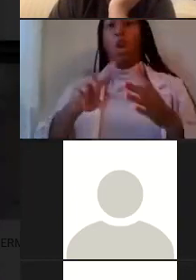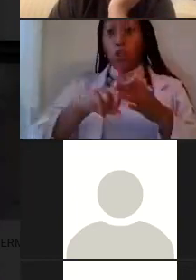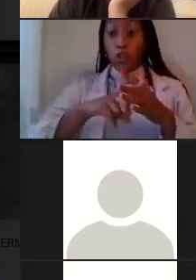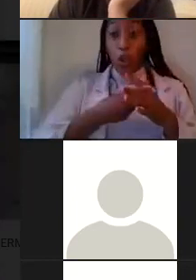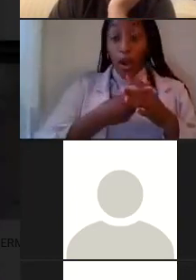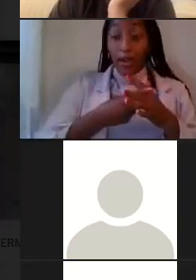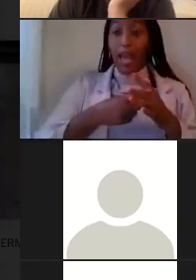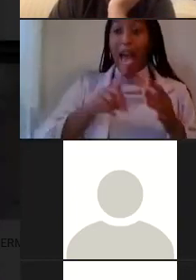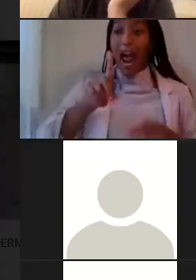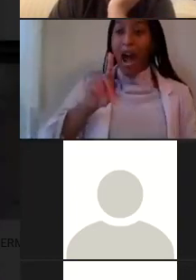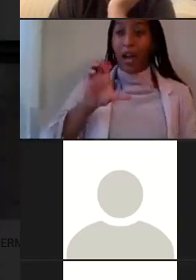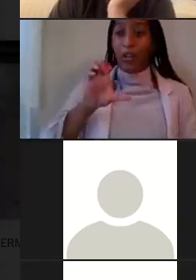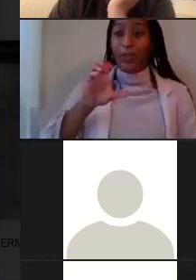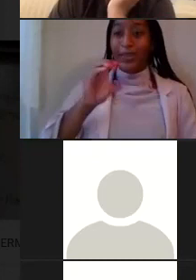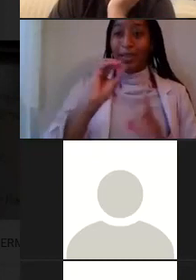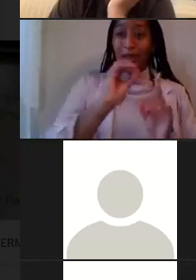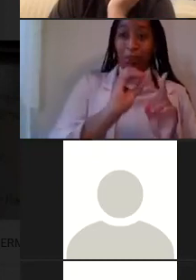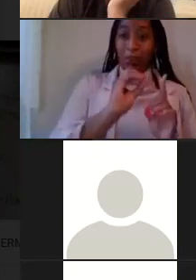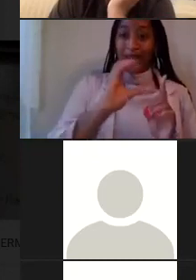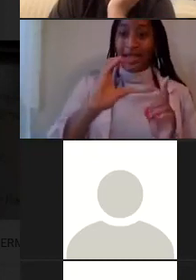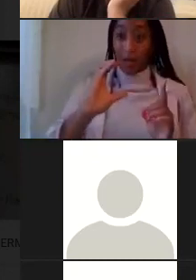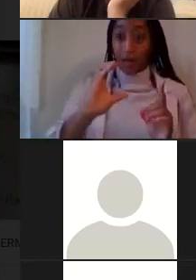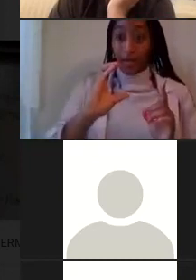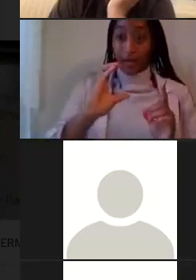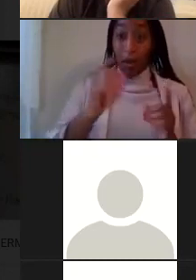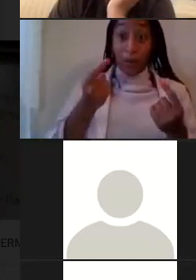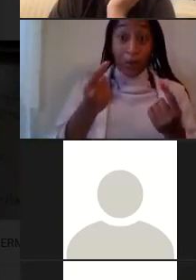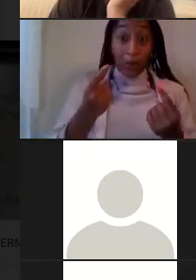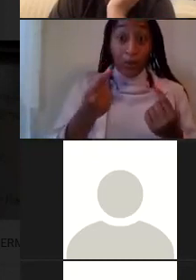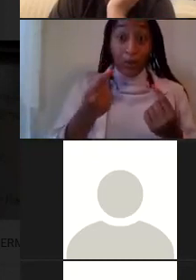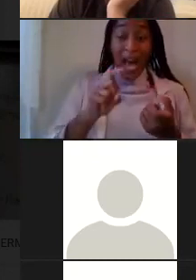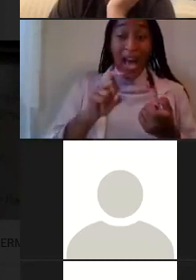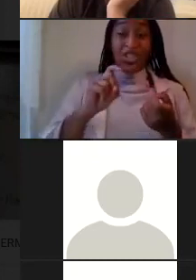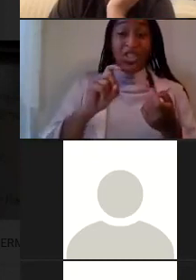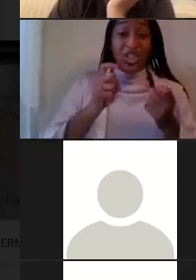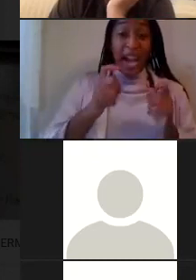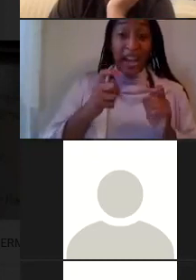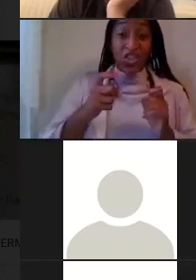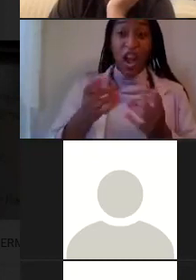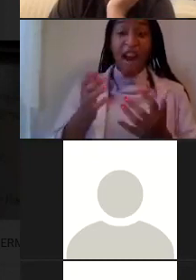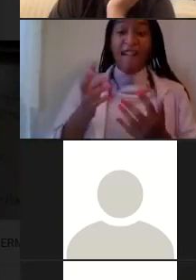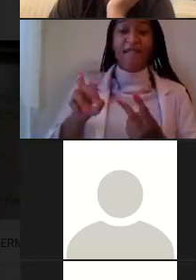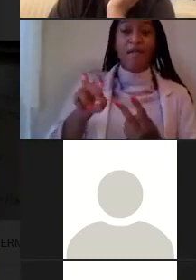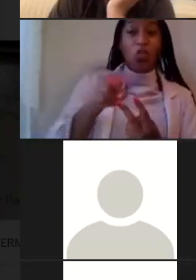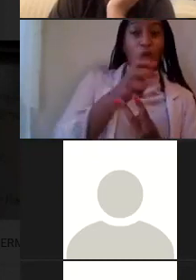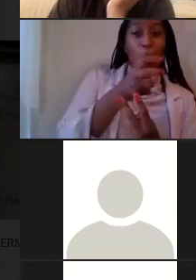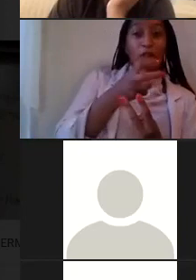But what I can do is change the phase so that it's liquid at 100 degrees Celsius.